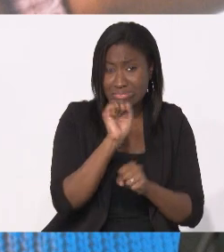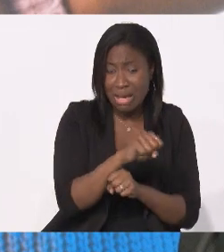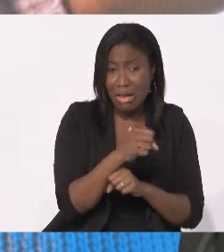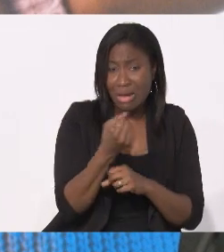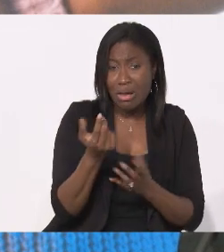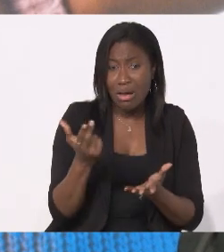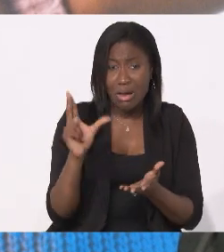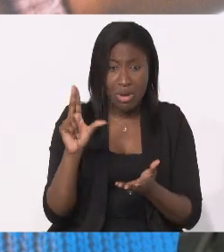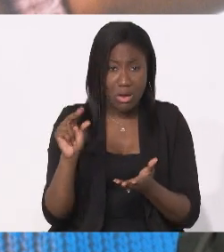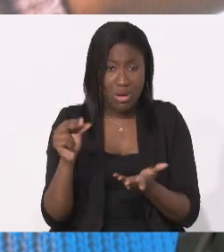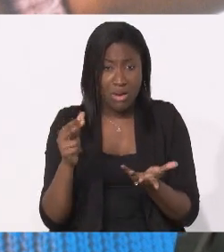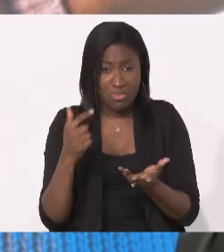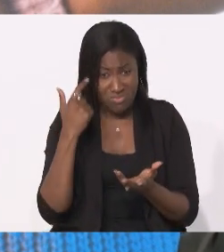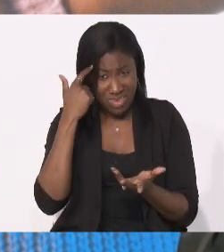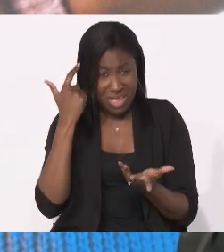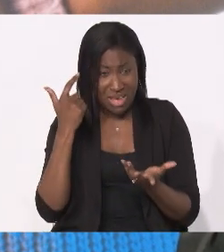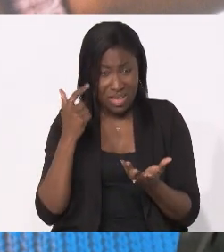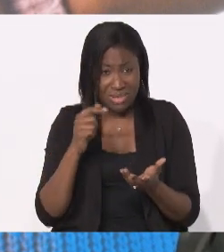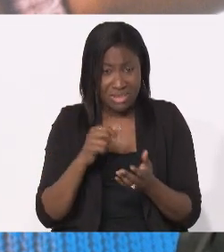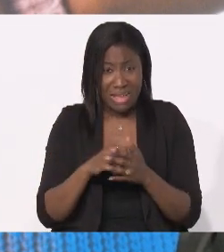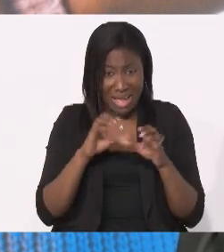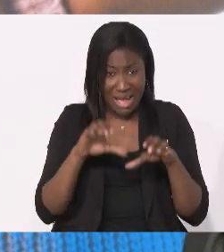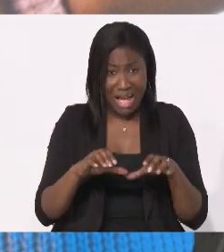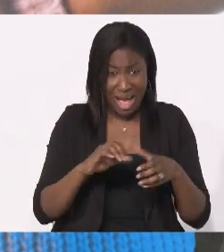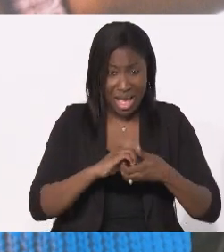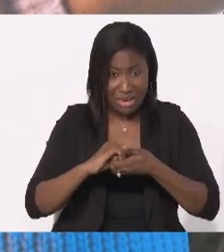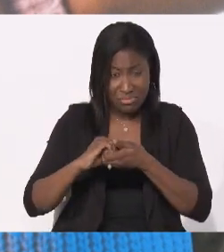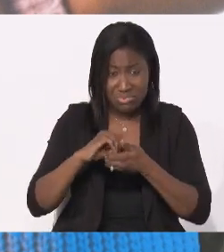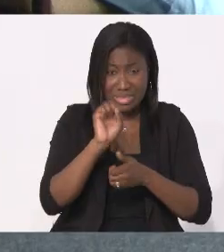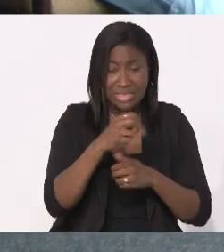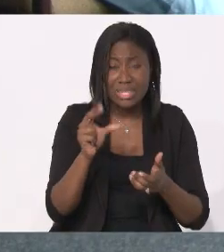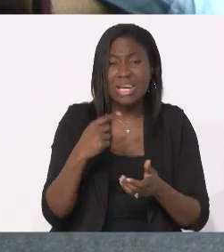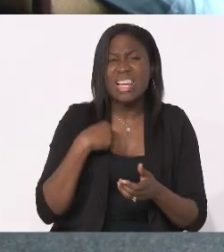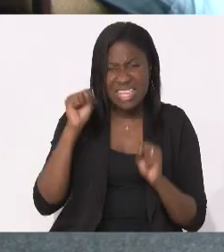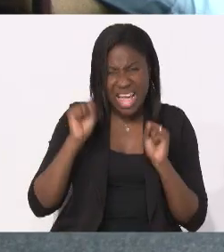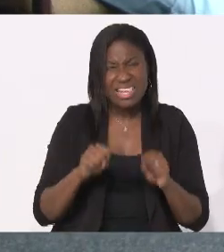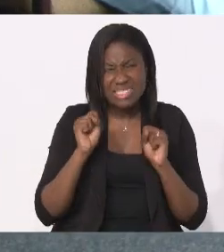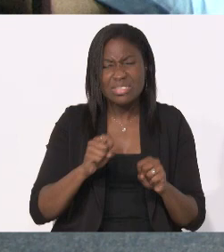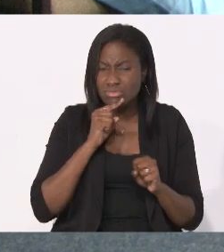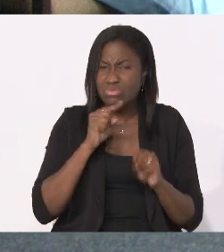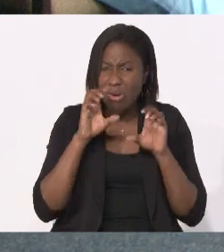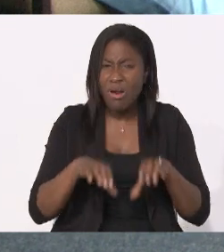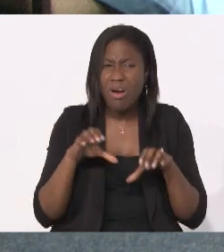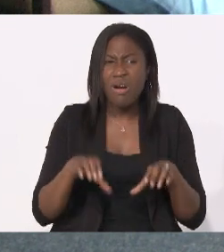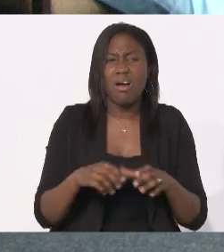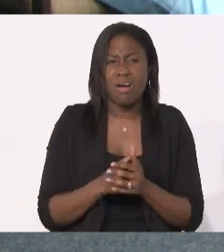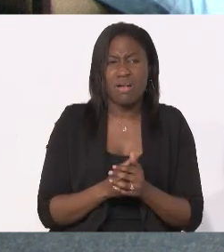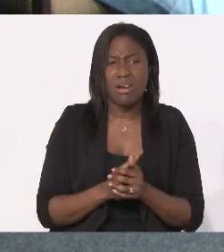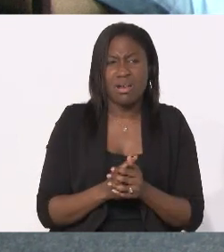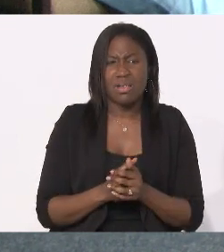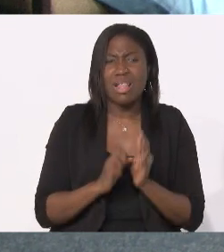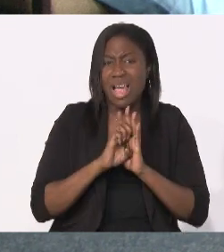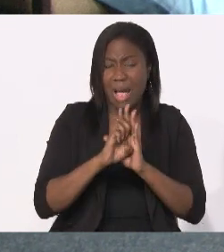It has to be public-private partnerships. Yeah, we have to work together. With the